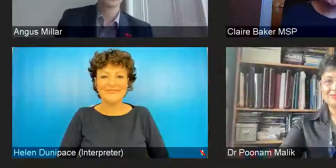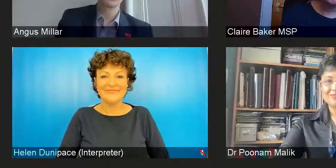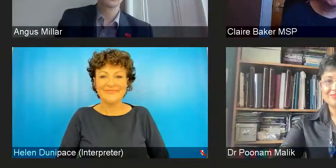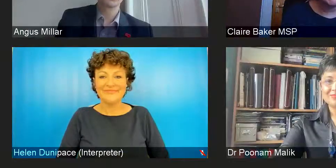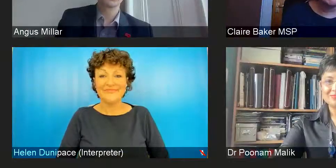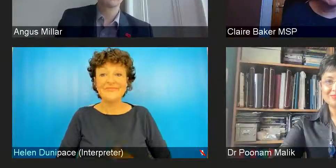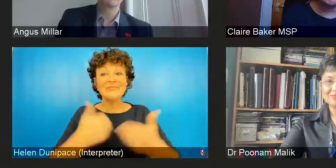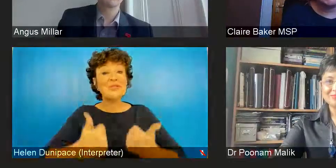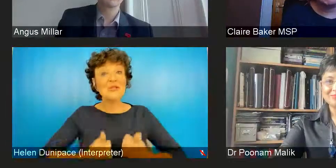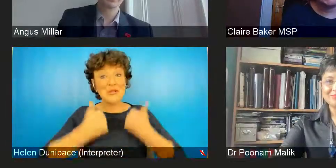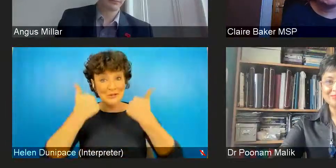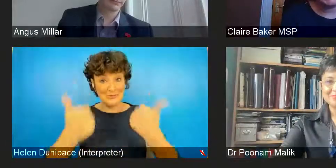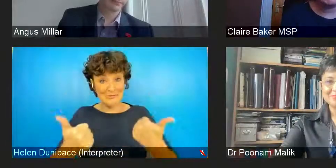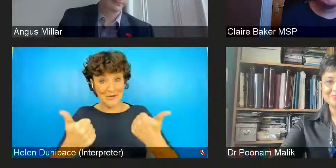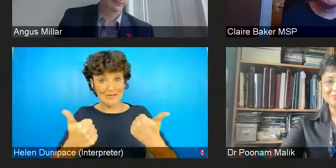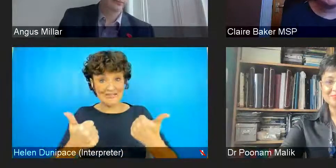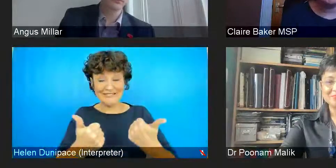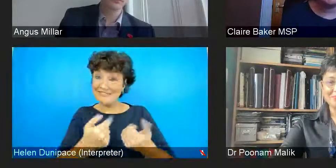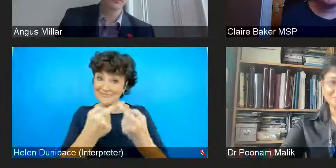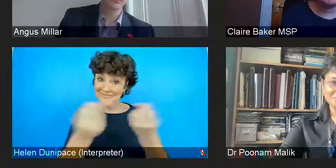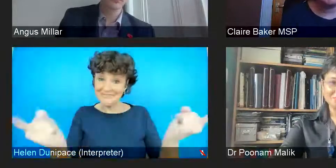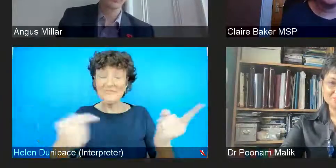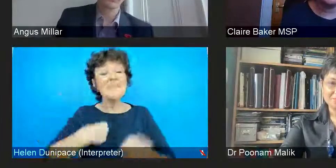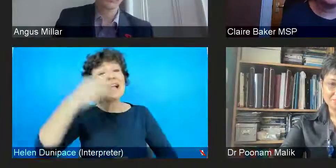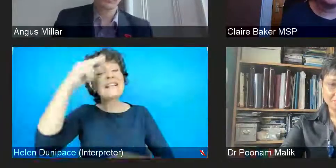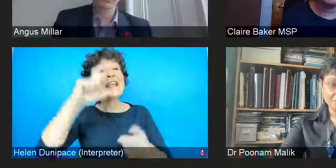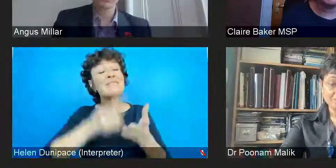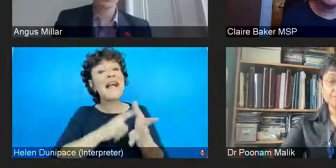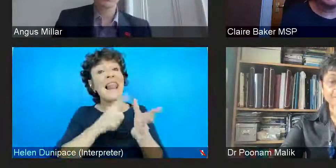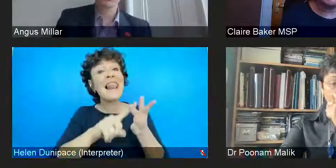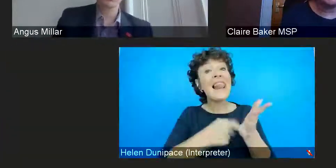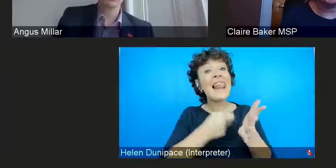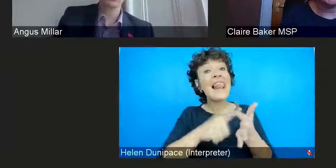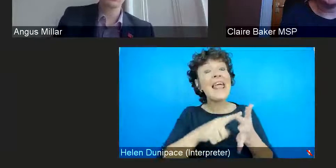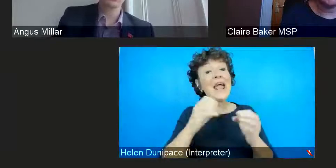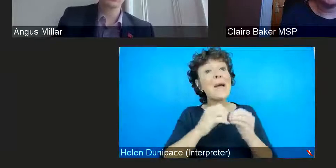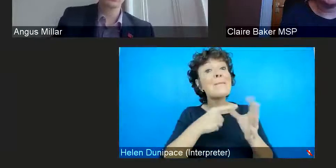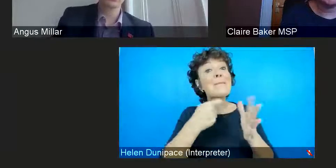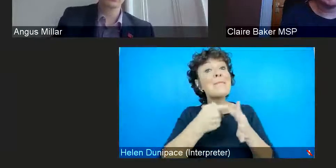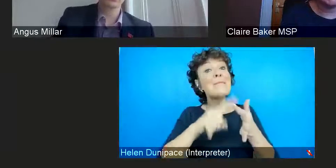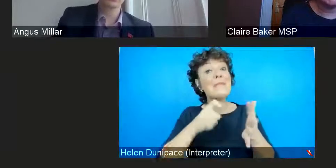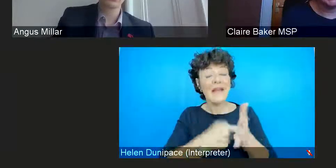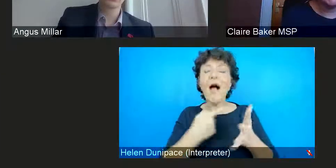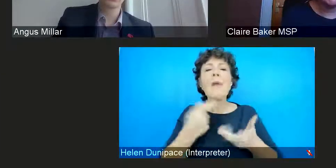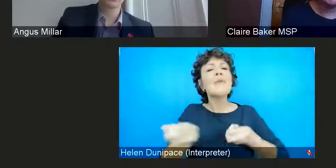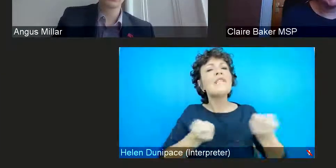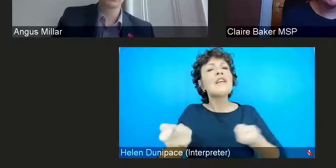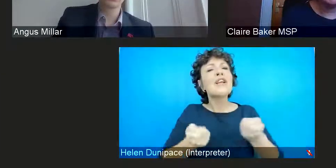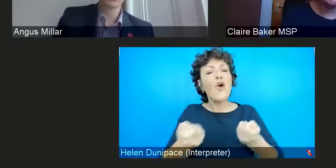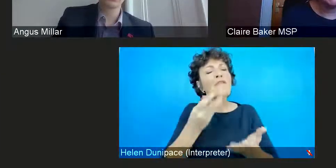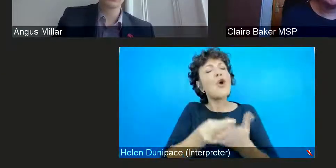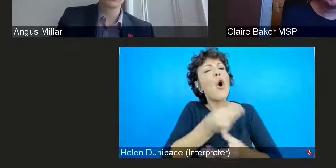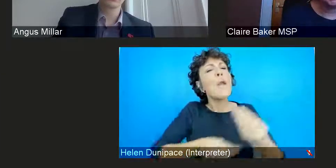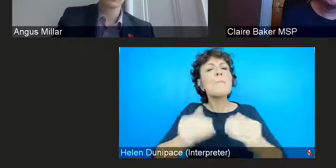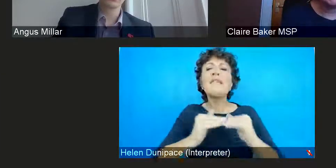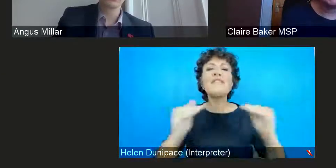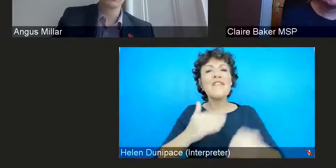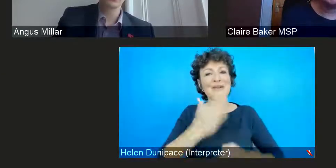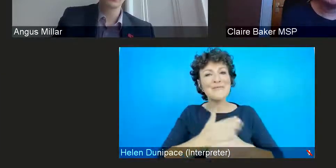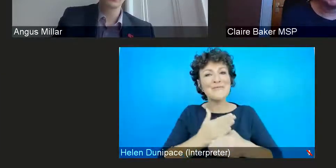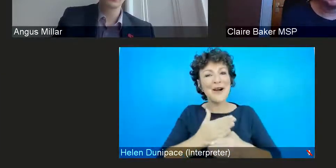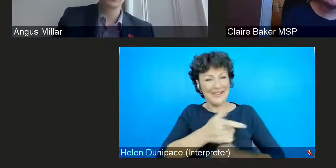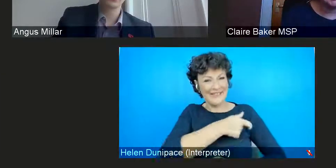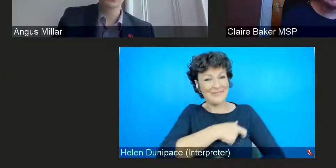Good morning, everyone, and my name is Claire Baker. I'm convener of the Economy Fair Work Committee. So welcome to this